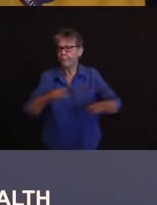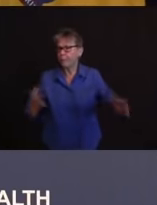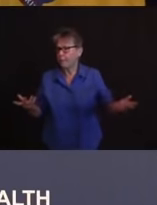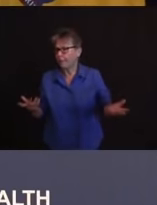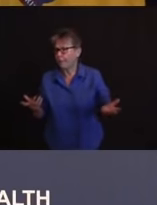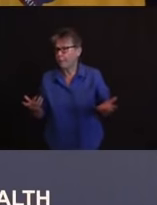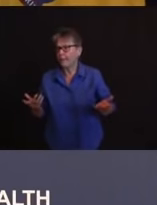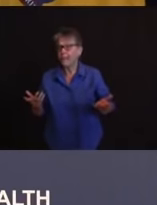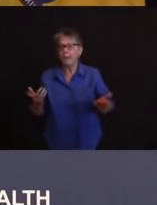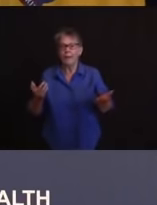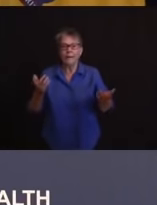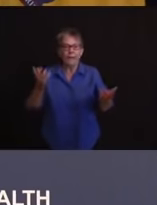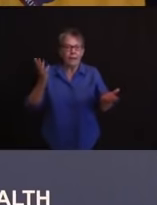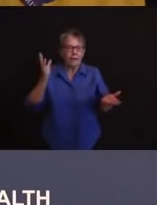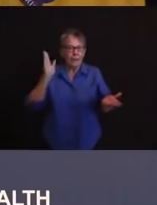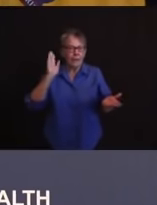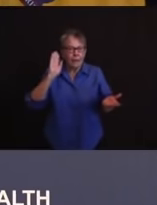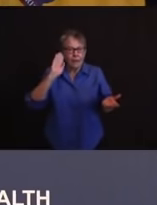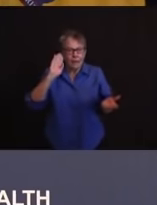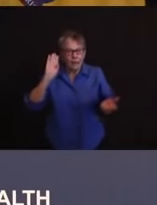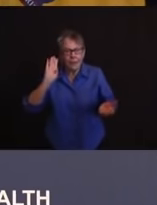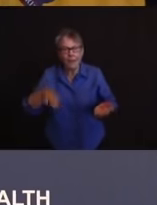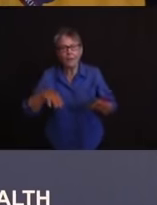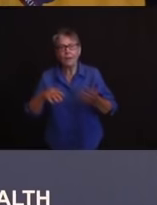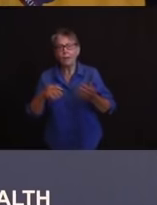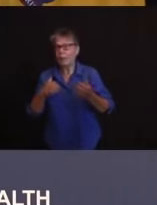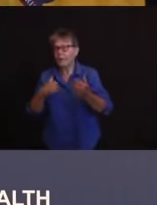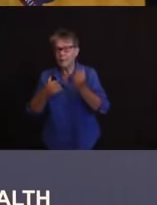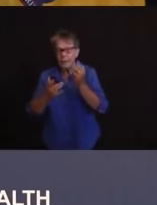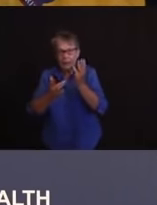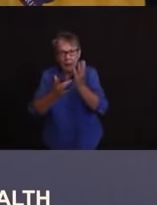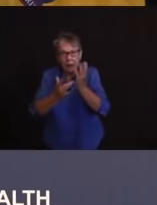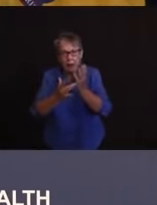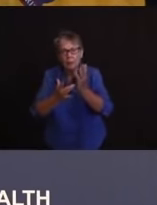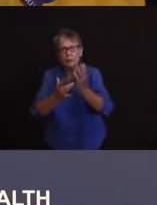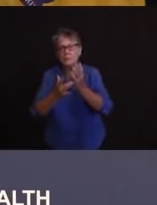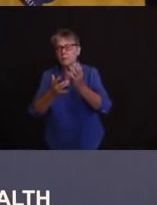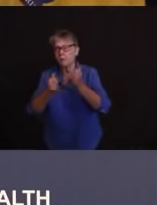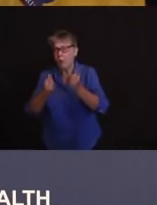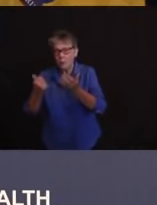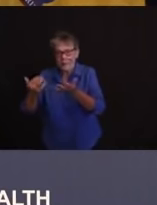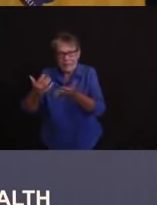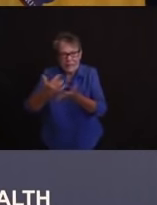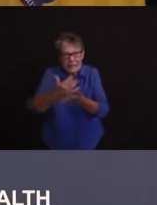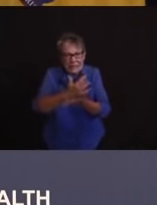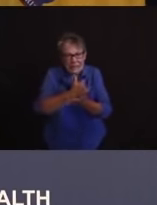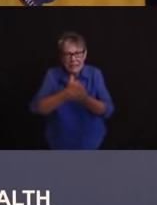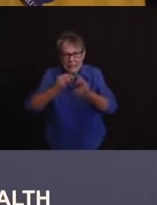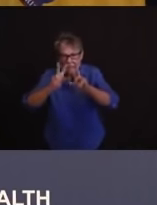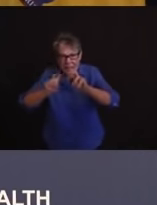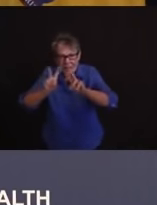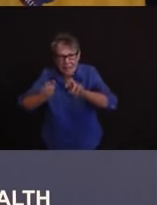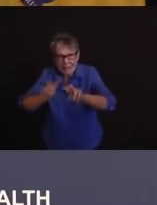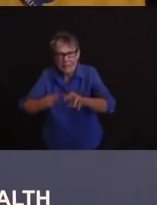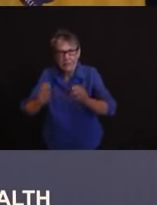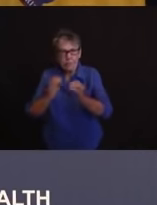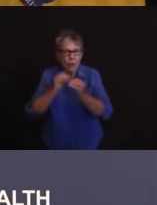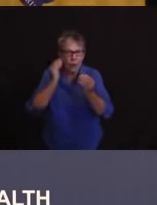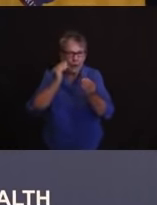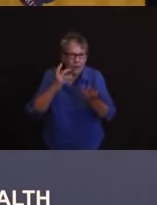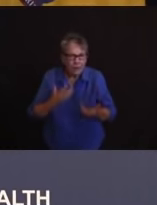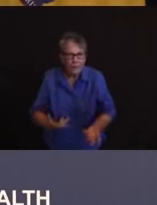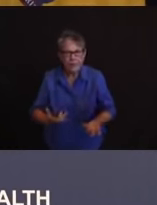getting information, appealing to personal responsibility, self-quarantine. But there's only so much we can